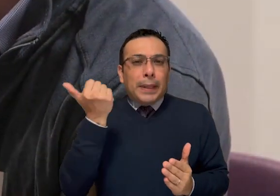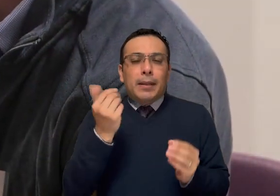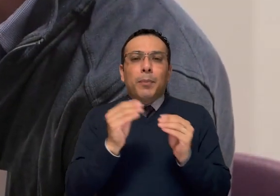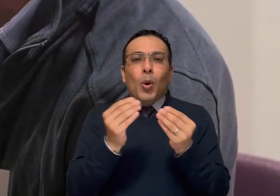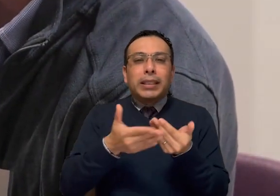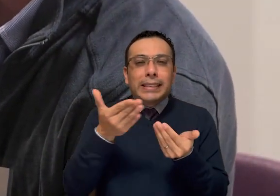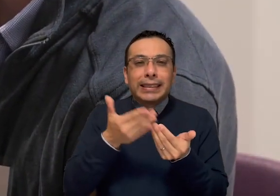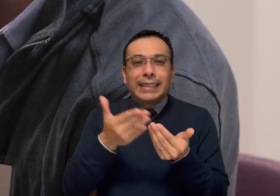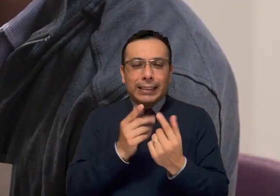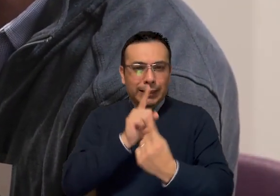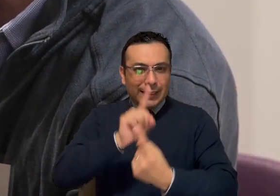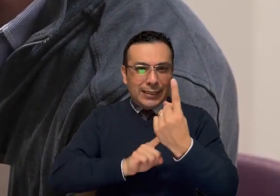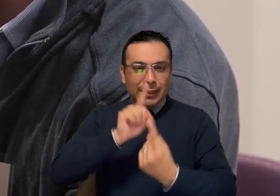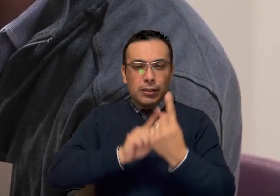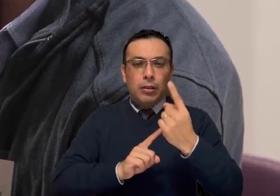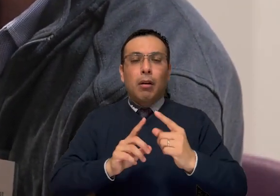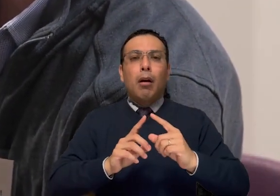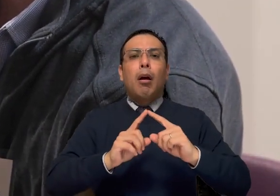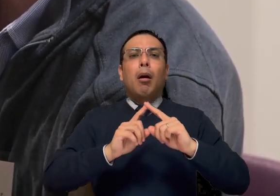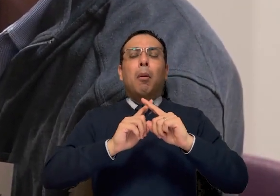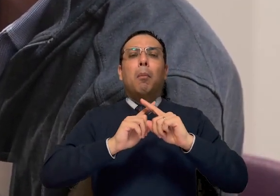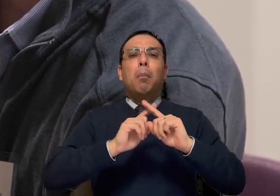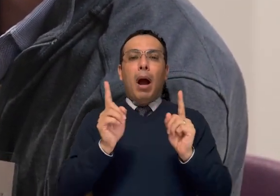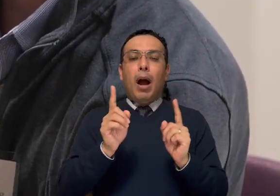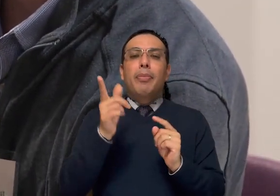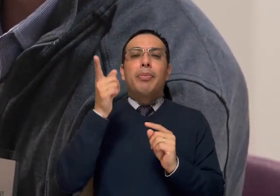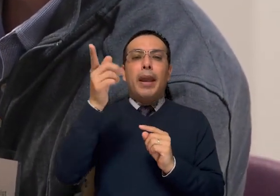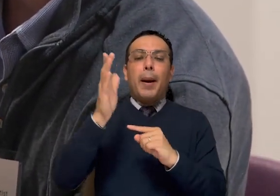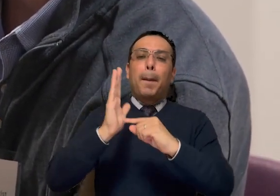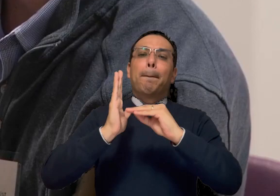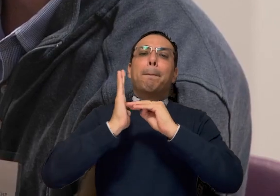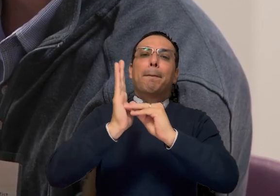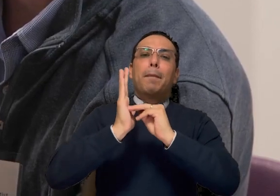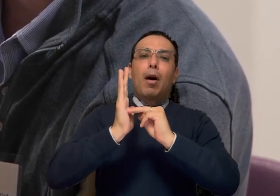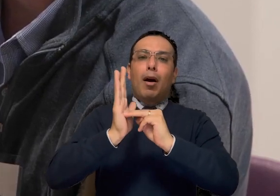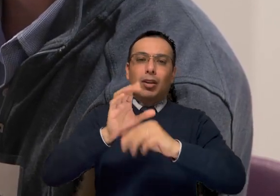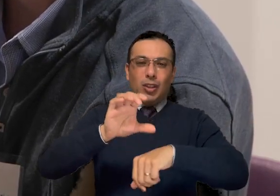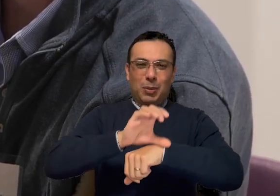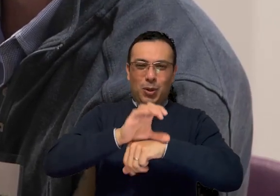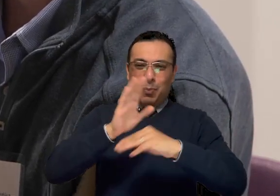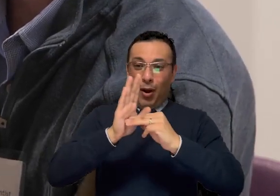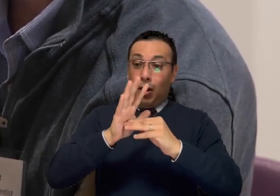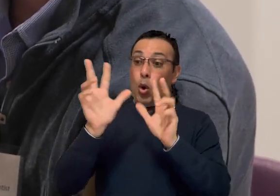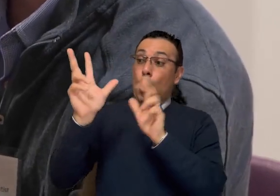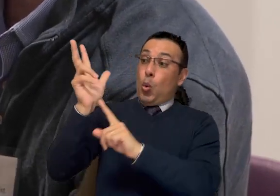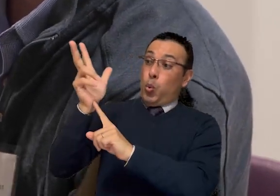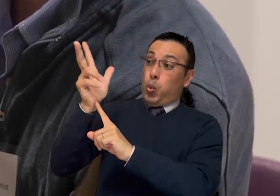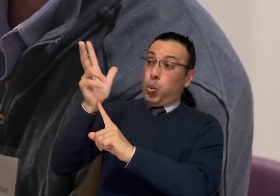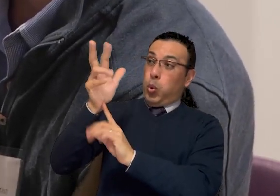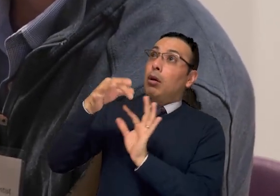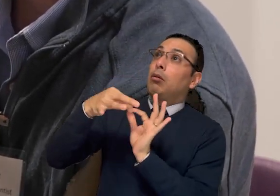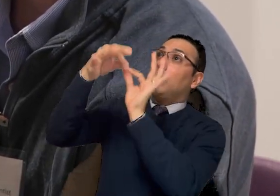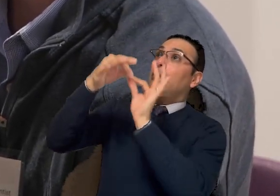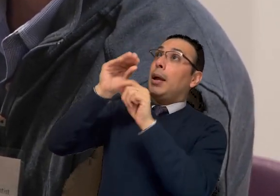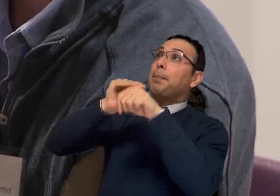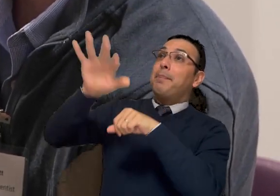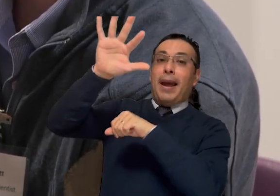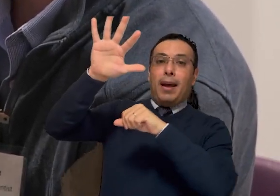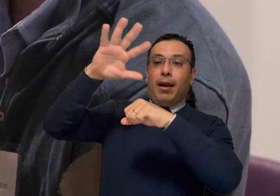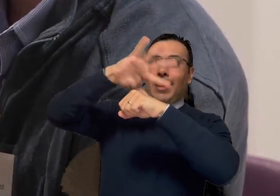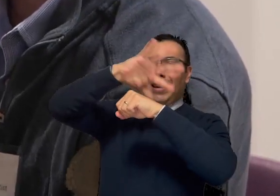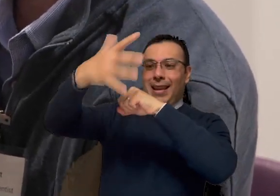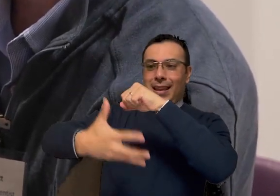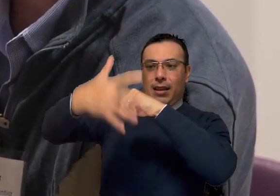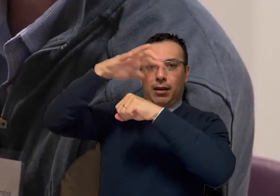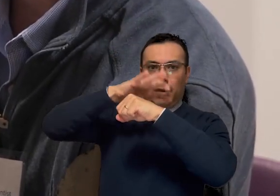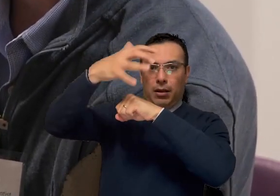atmosphere and how that may influence mixing locally in the wind farm. So not locally at Long Island, Long Beach, but